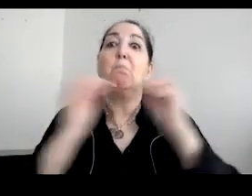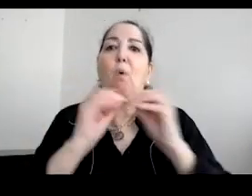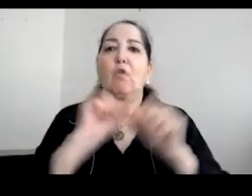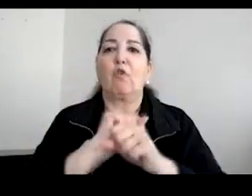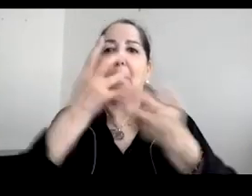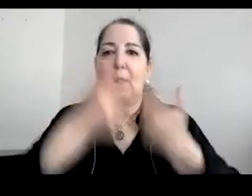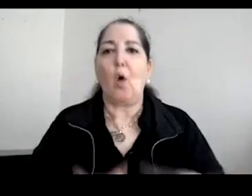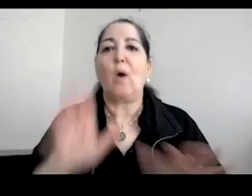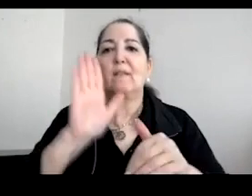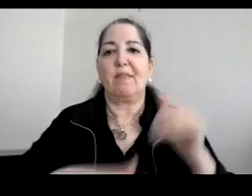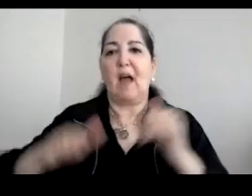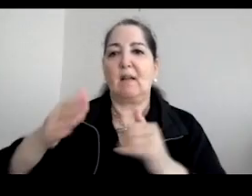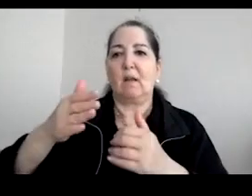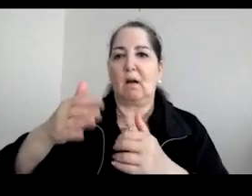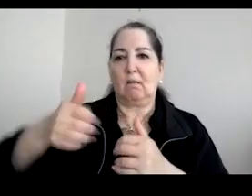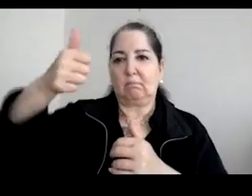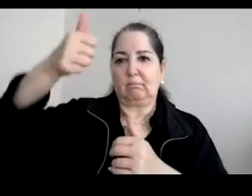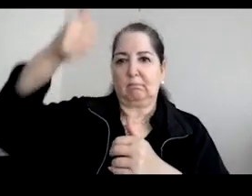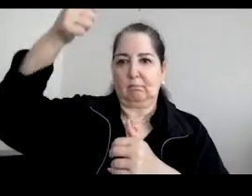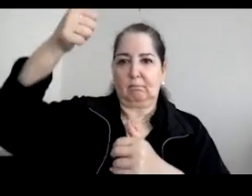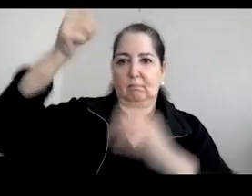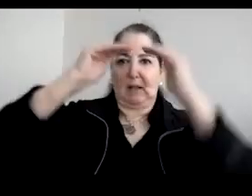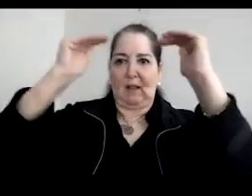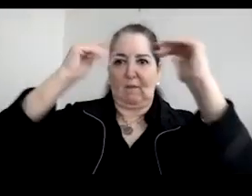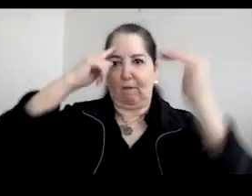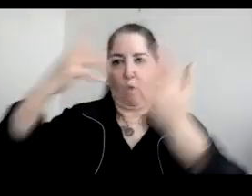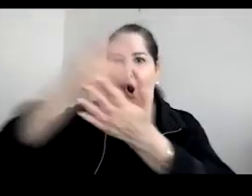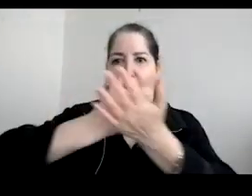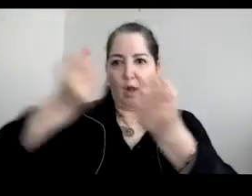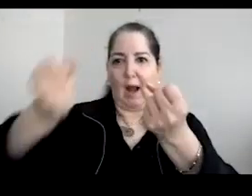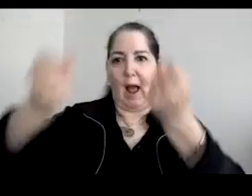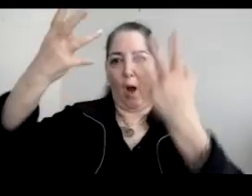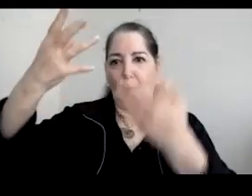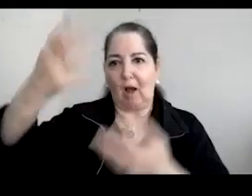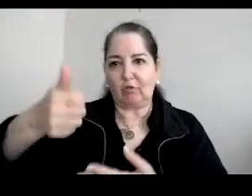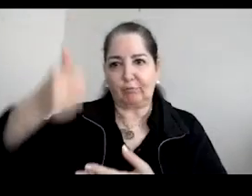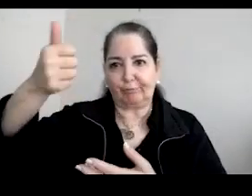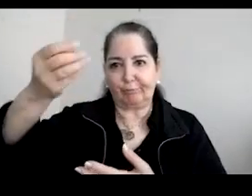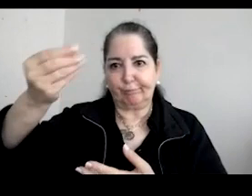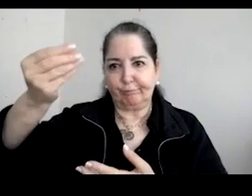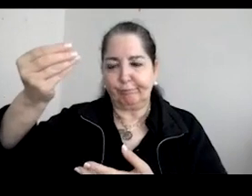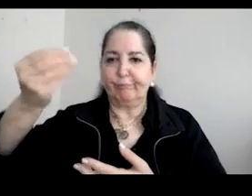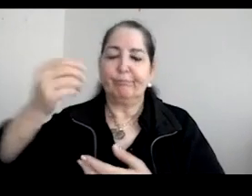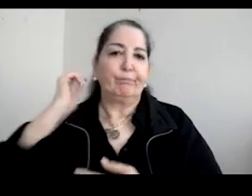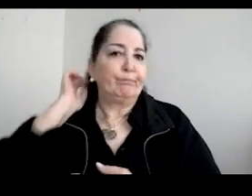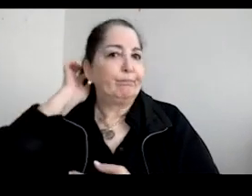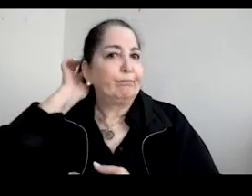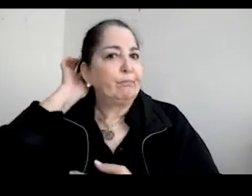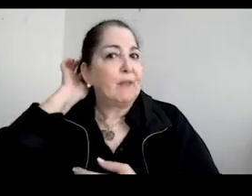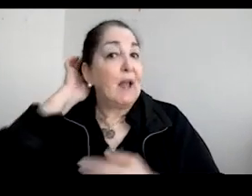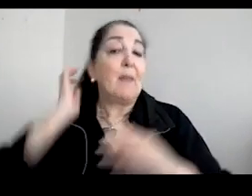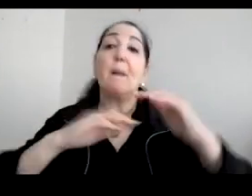the, the top quintile of the earnings distribution. So for people who are amongst the bottom